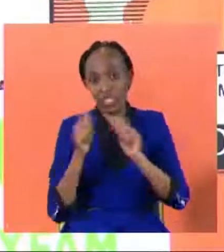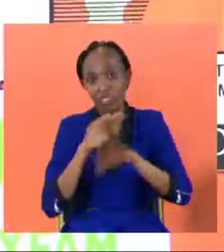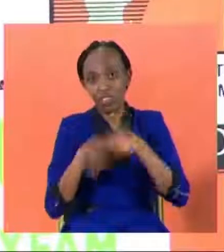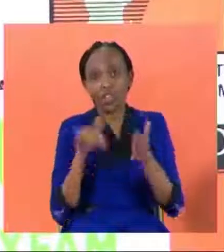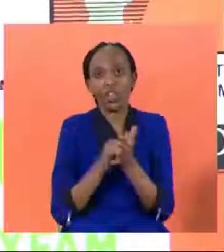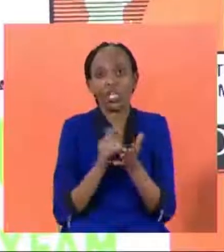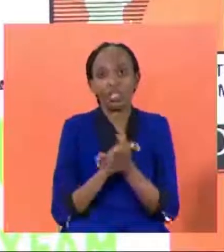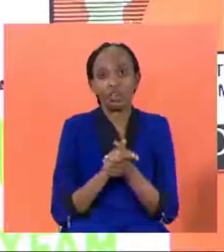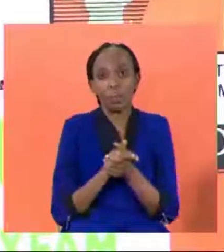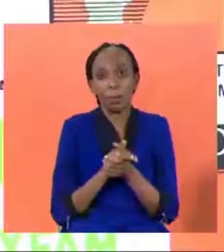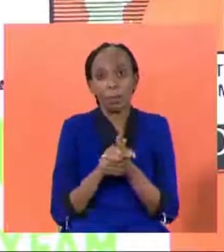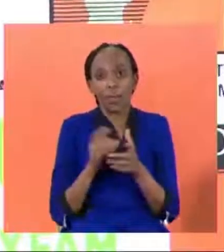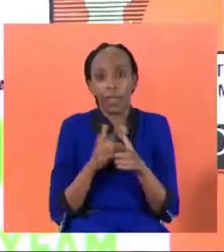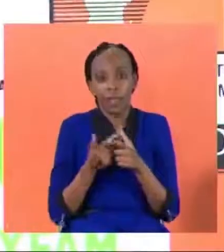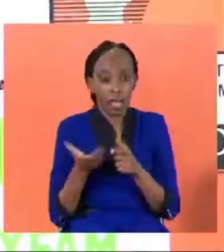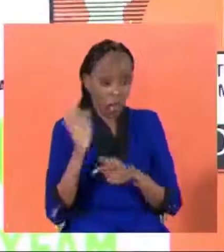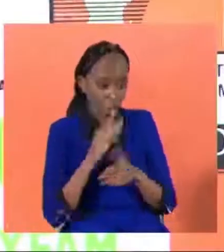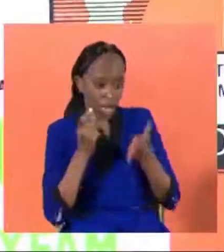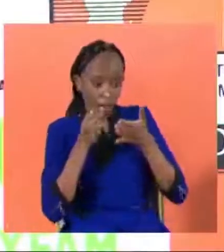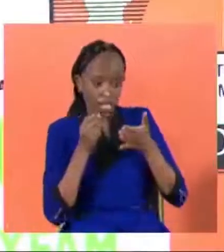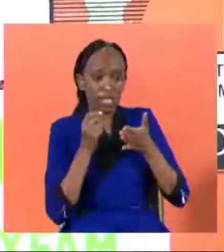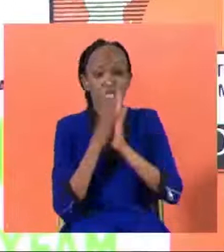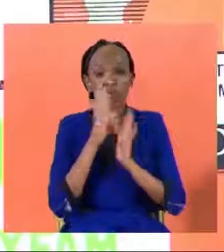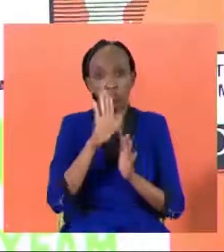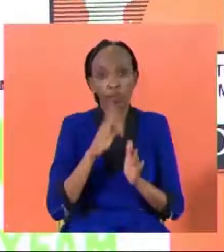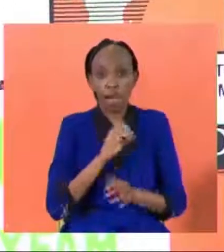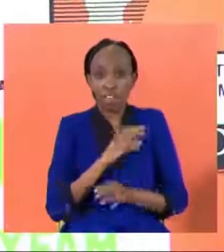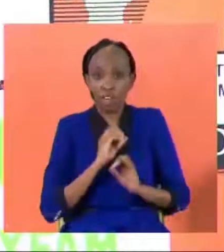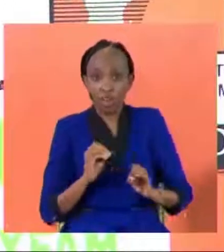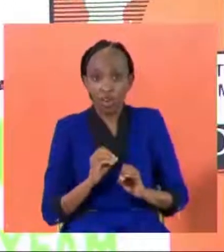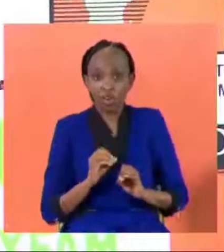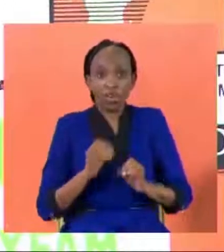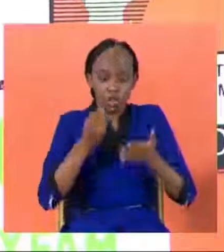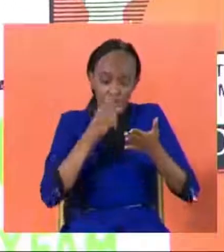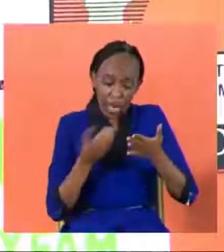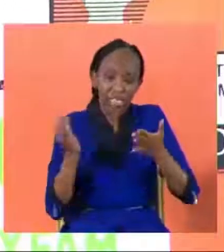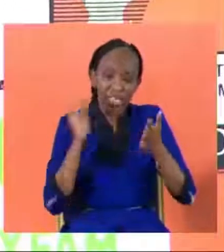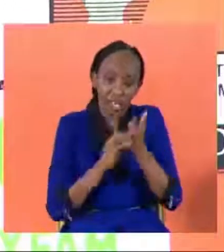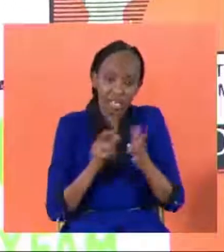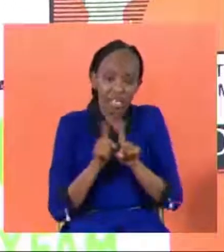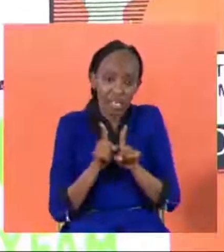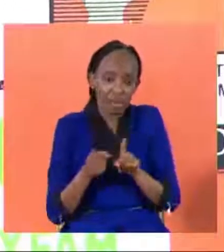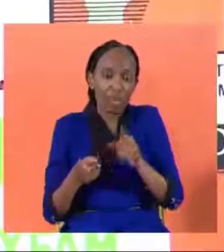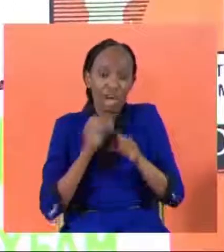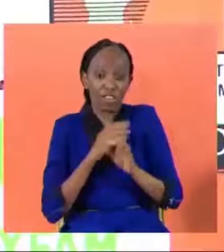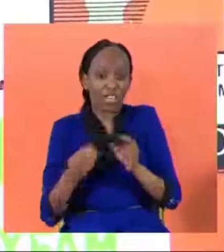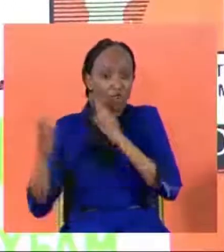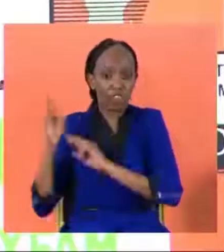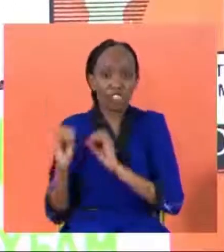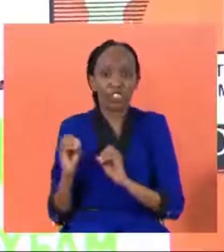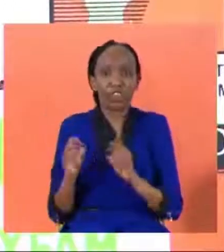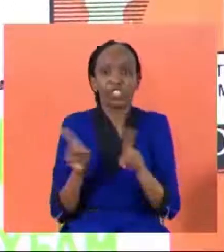And going back and writing your story. Don't be afraid to rewrite your story Don't be afraid to revise that. Don't be afraid